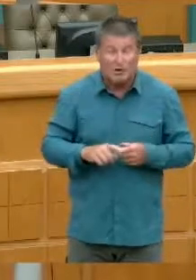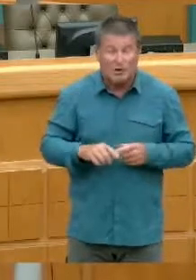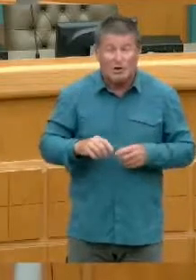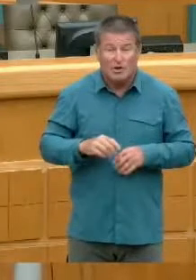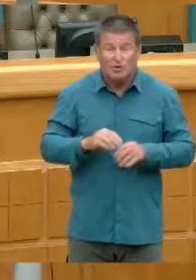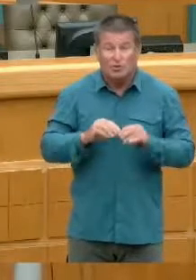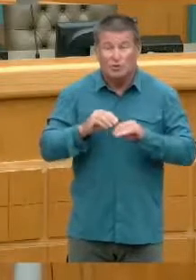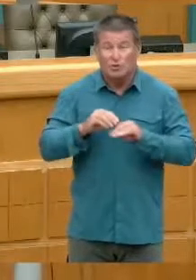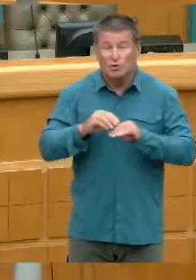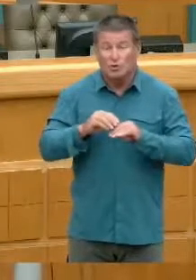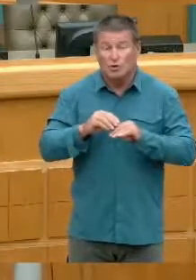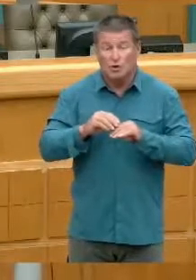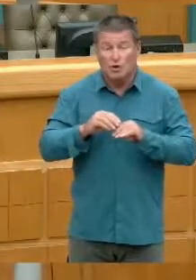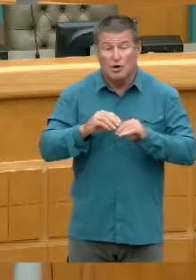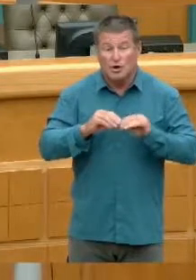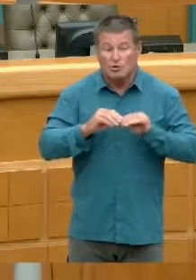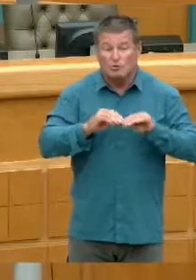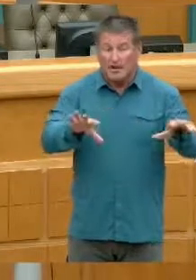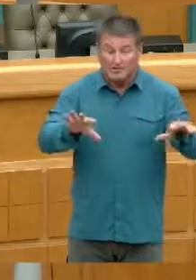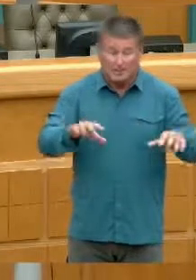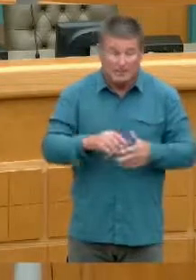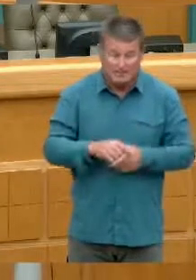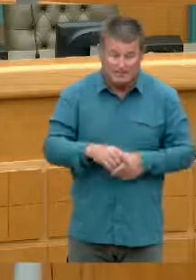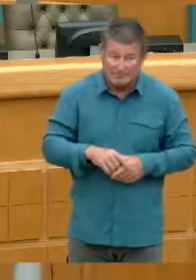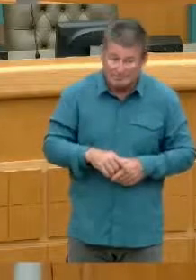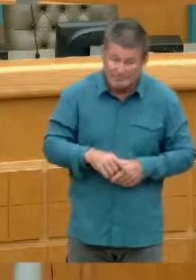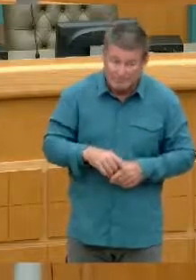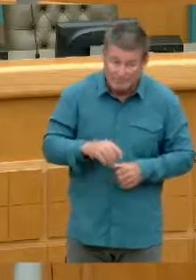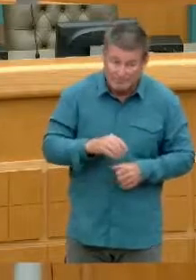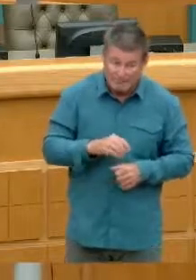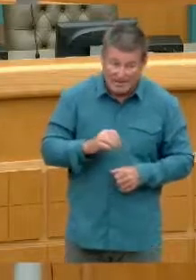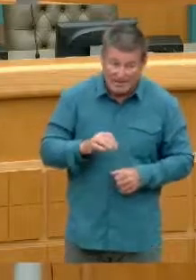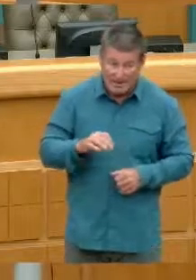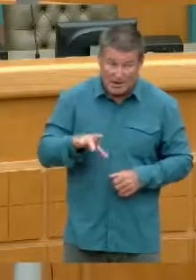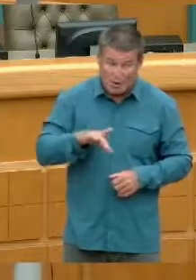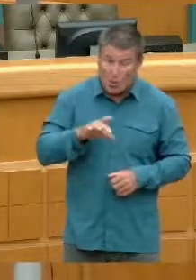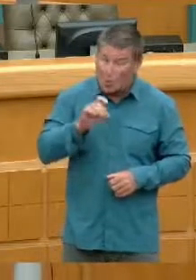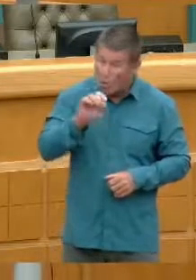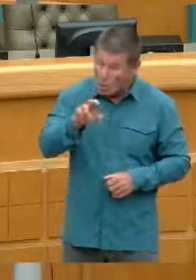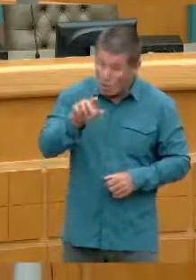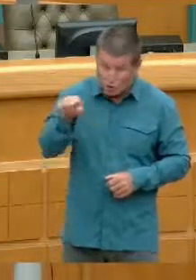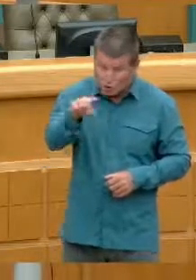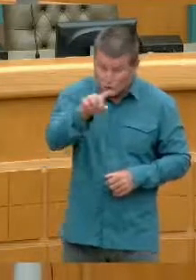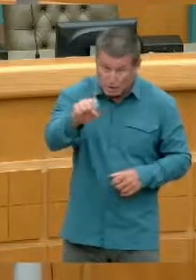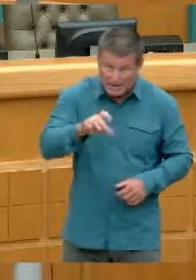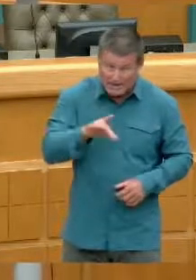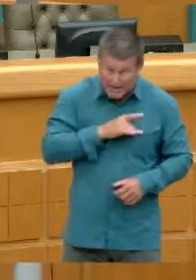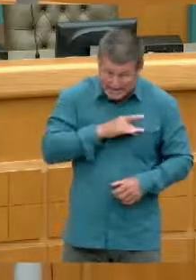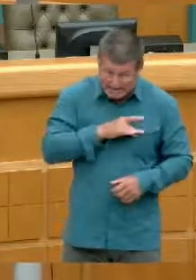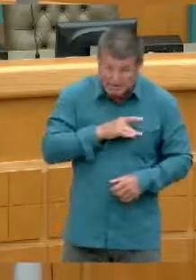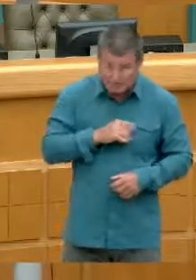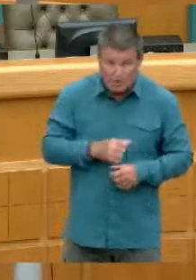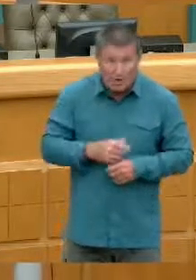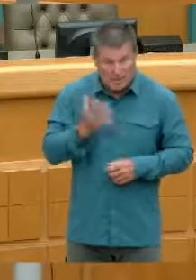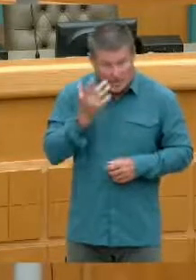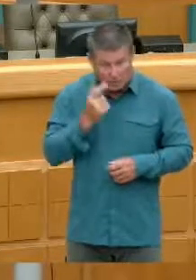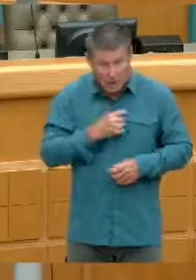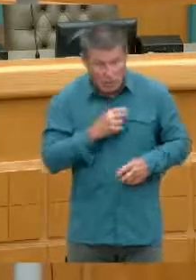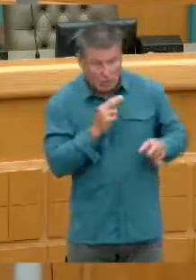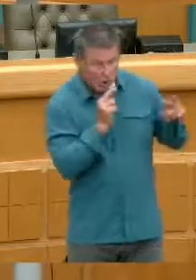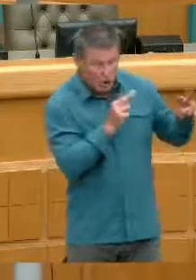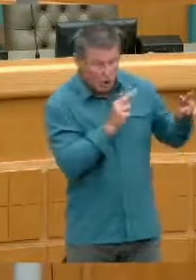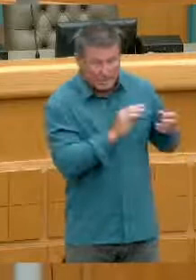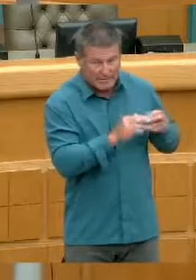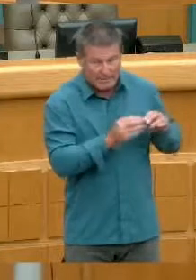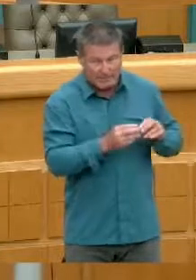COVID-19 if you have it, or contracting it if you don't have it yet. And that's why we want to track it. And so this is